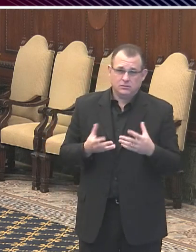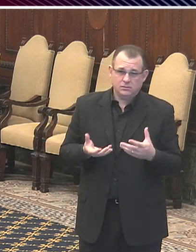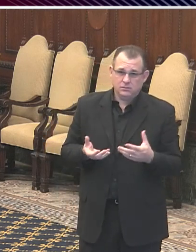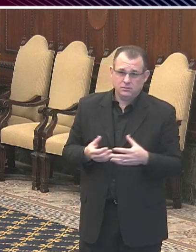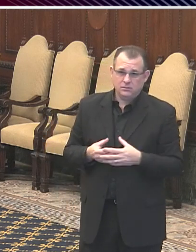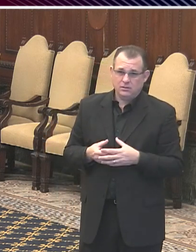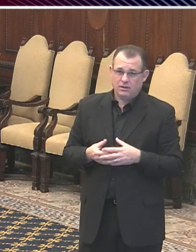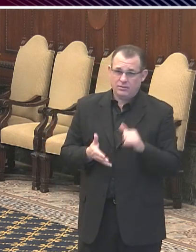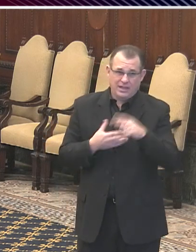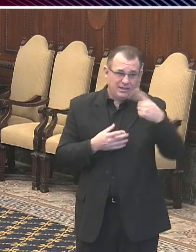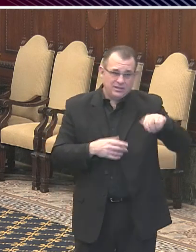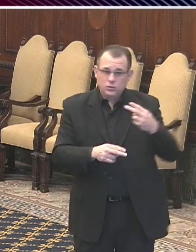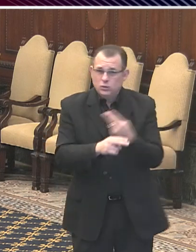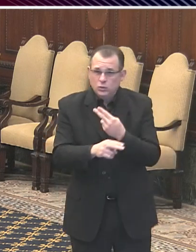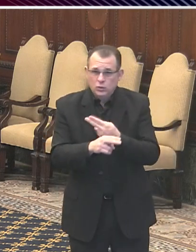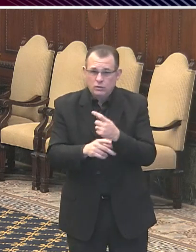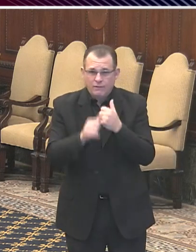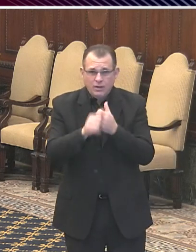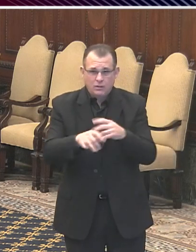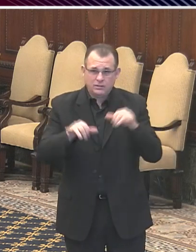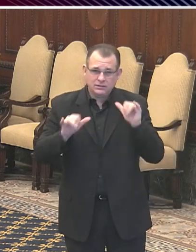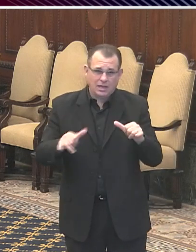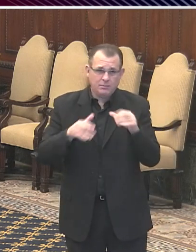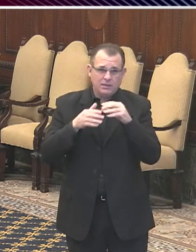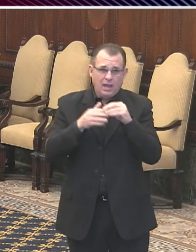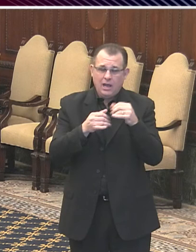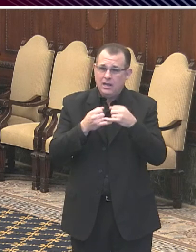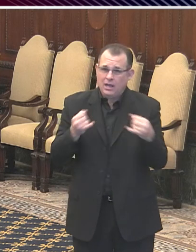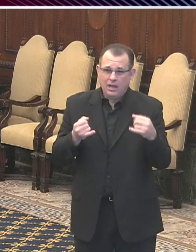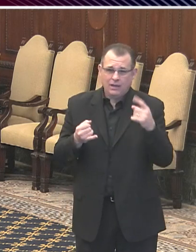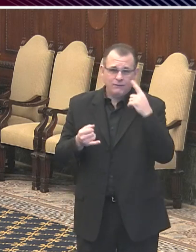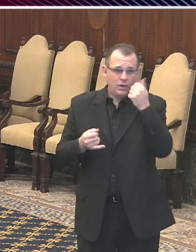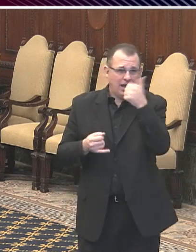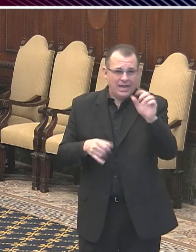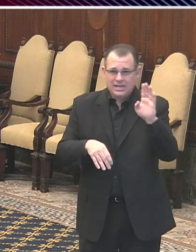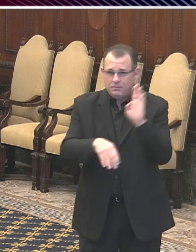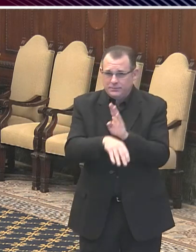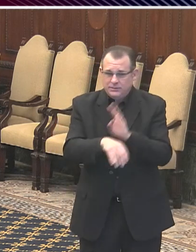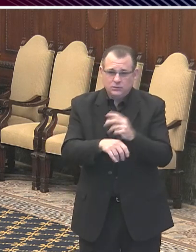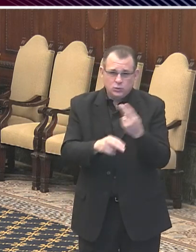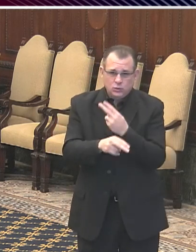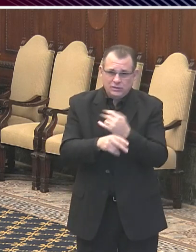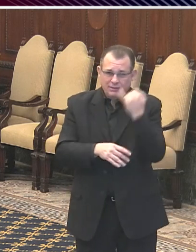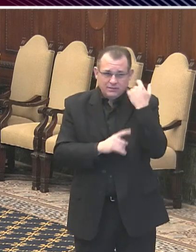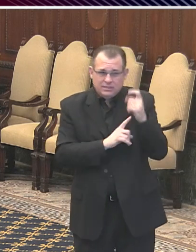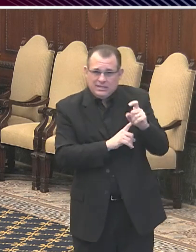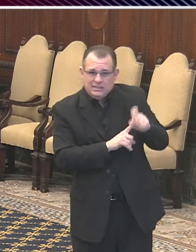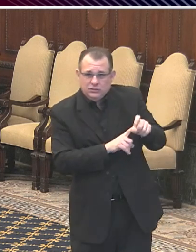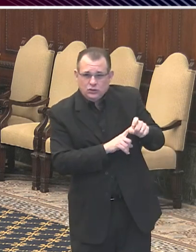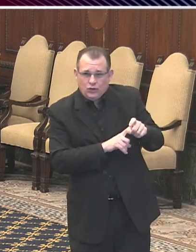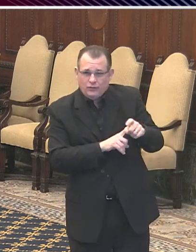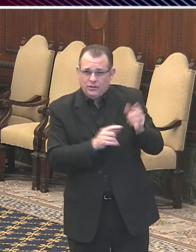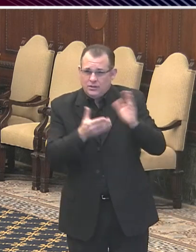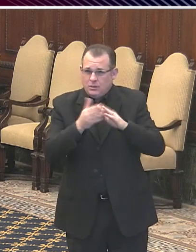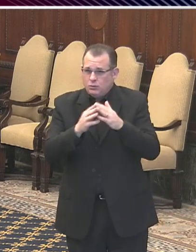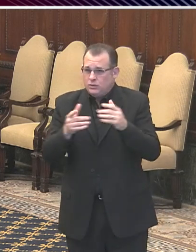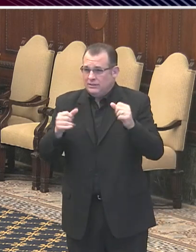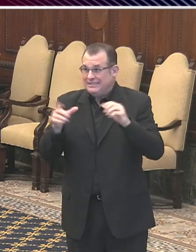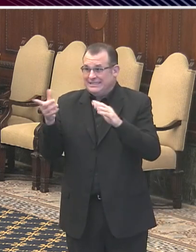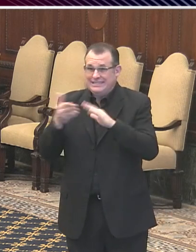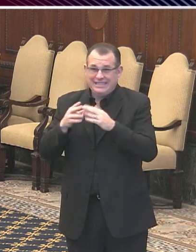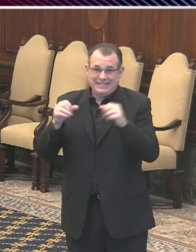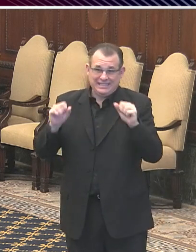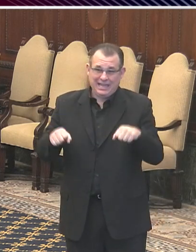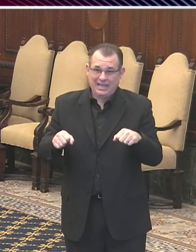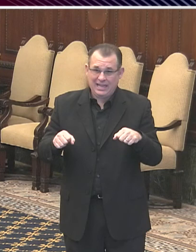use should follow the same guidelines that any business should use, and if necessary, the city could take action on those buildings